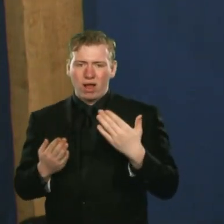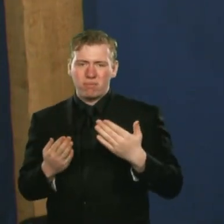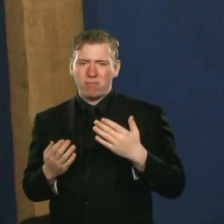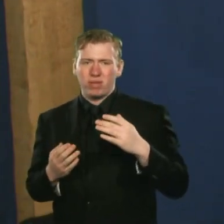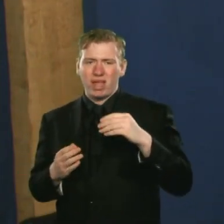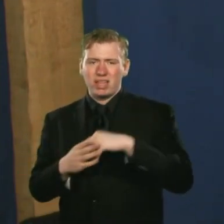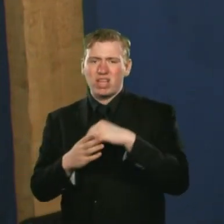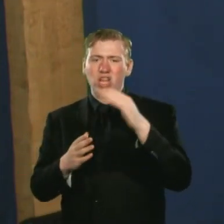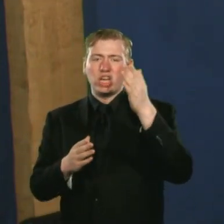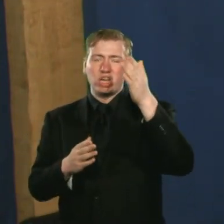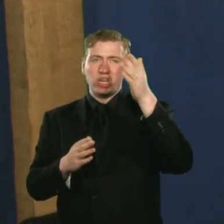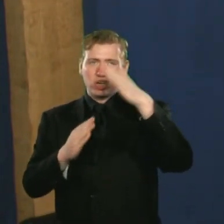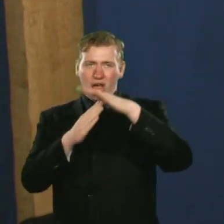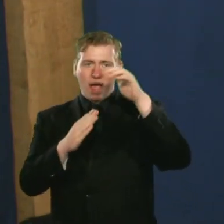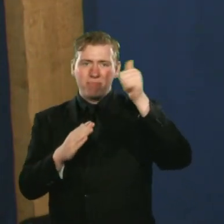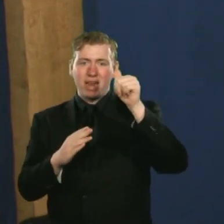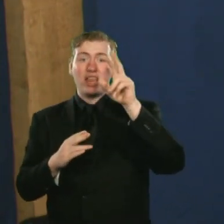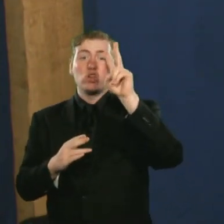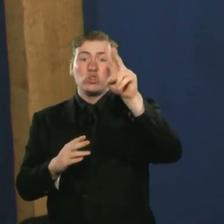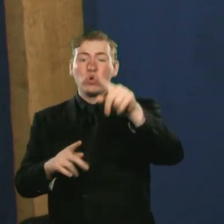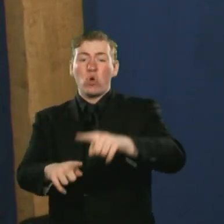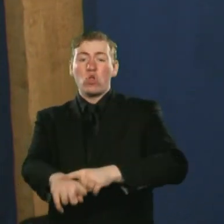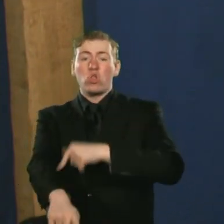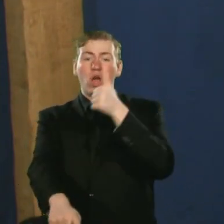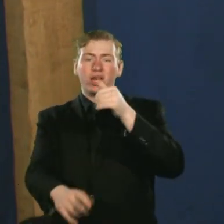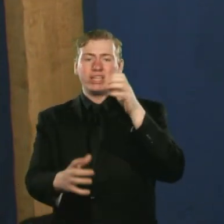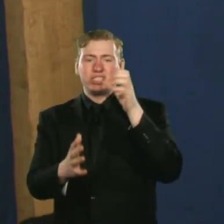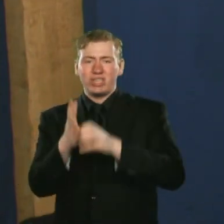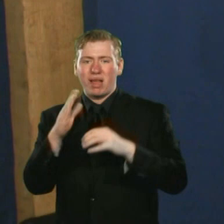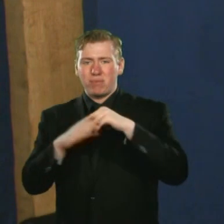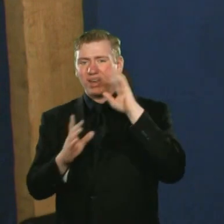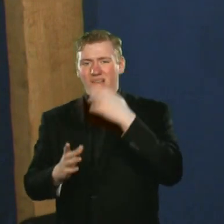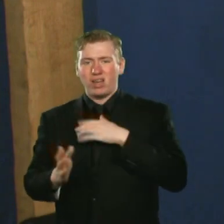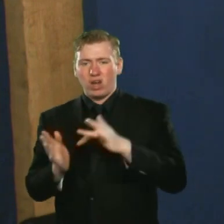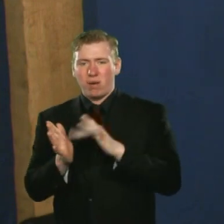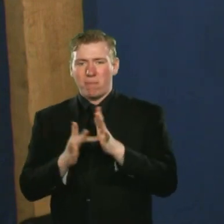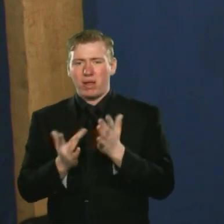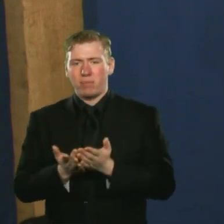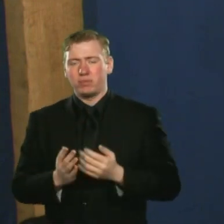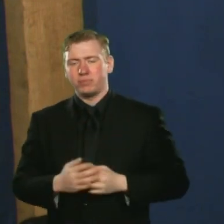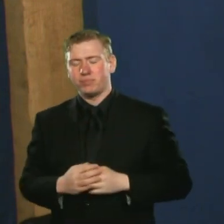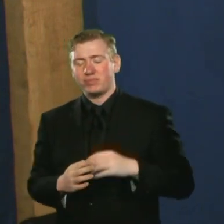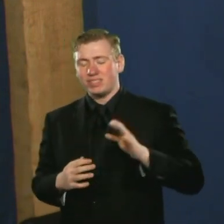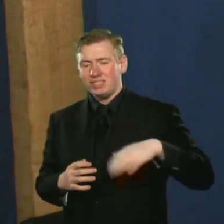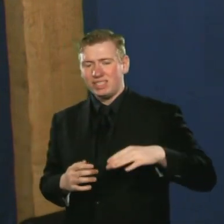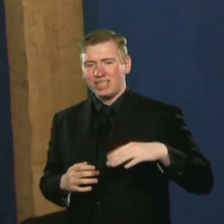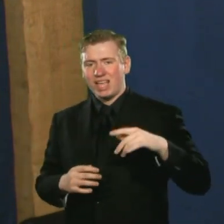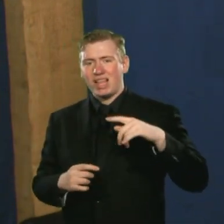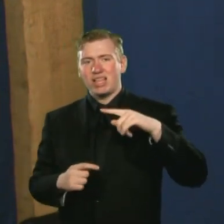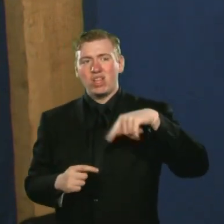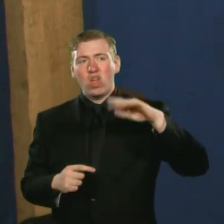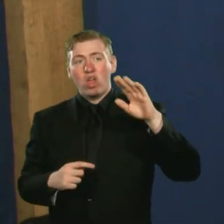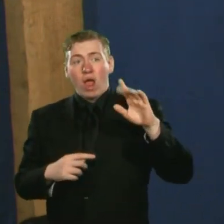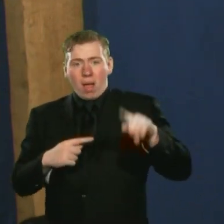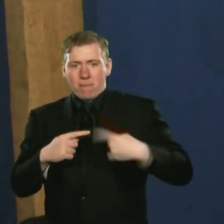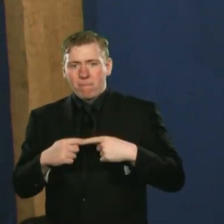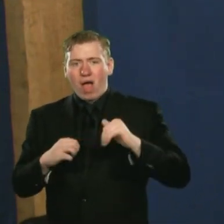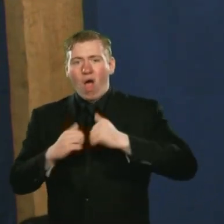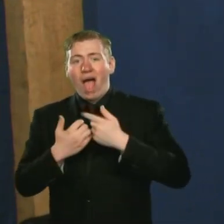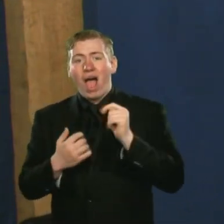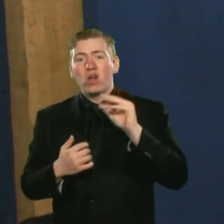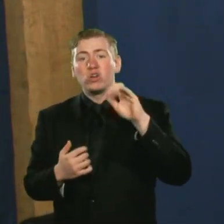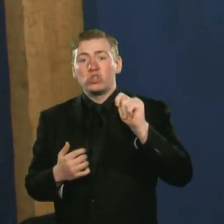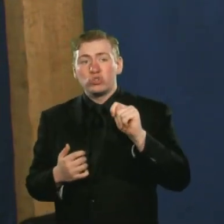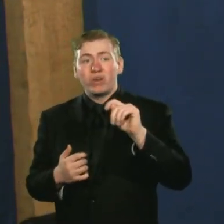they're probably in the top 10 of the two longest chapters in our Bible. And yet they're all about how to treat